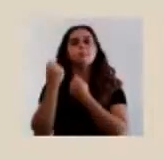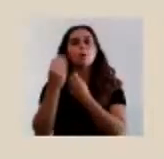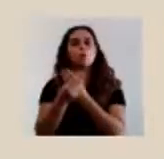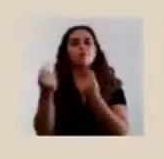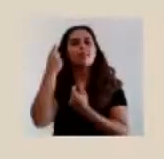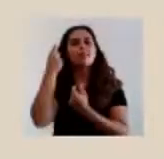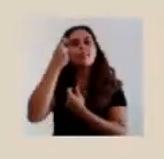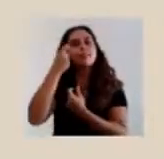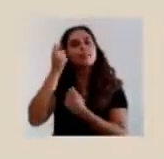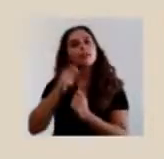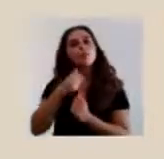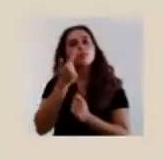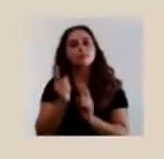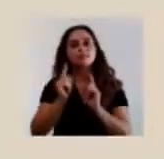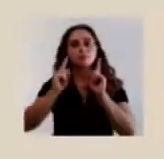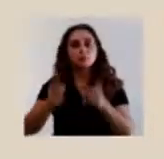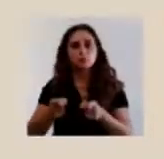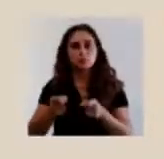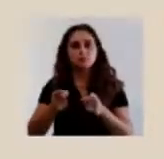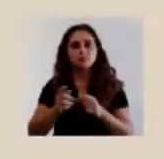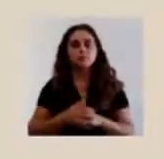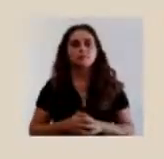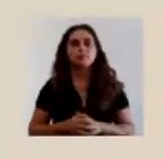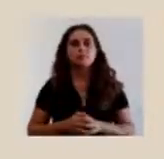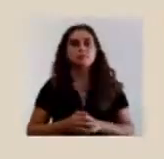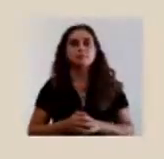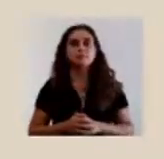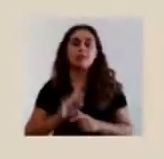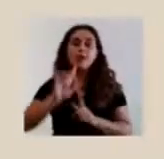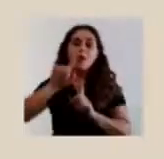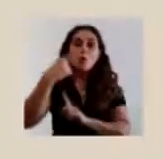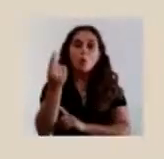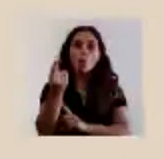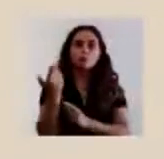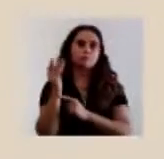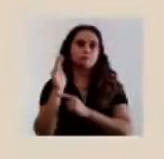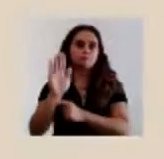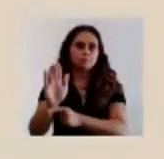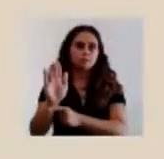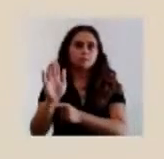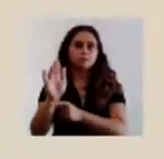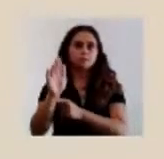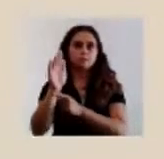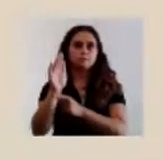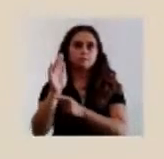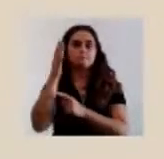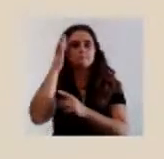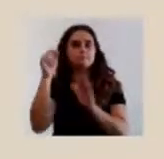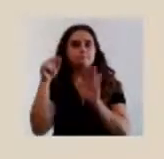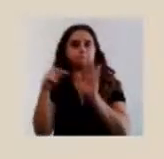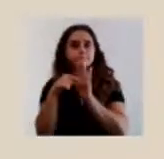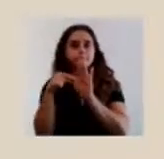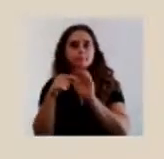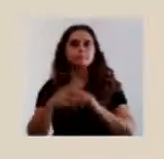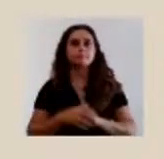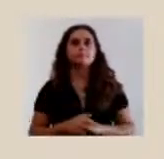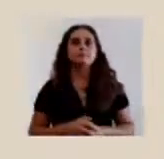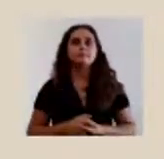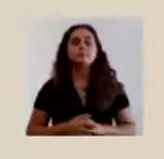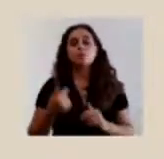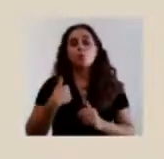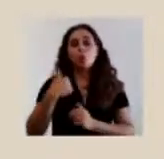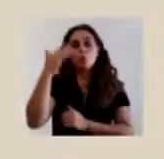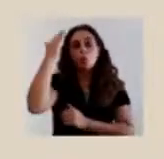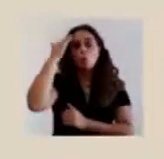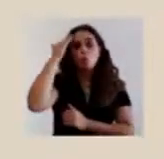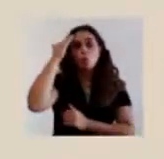on initial exposure is a woman, which is another example of in-group bias. So I